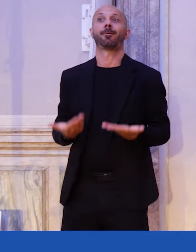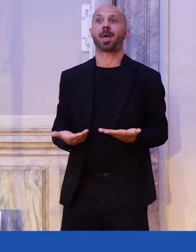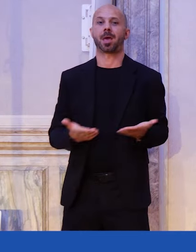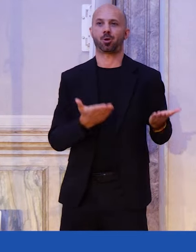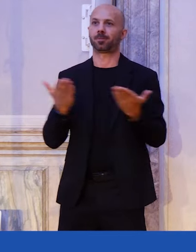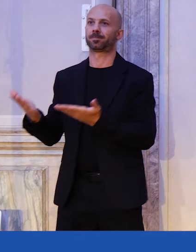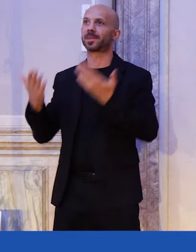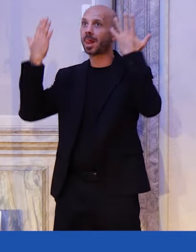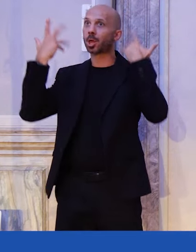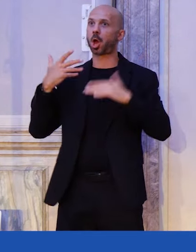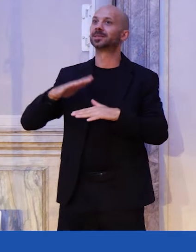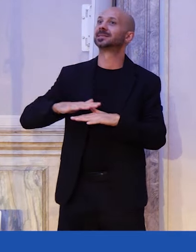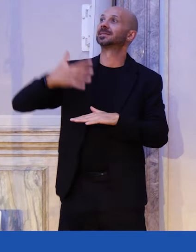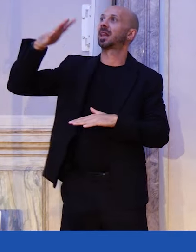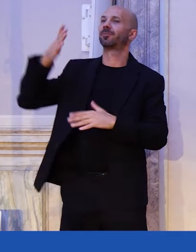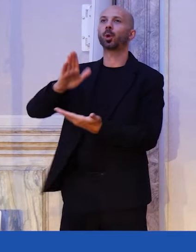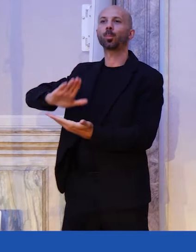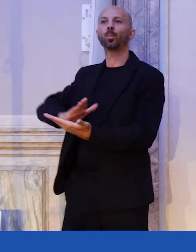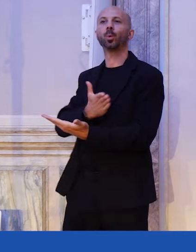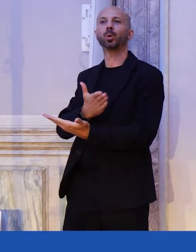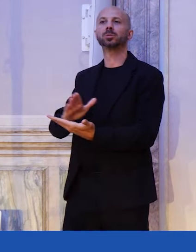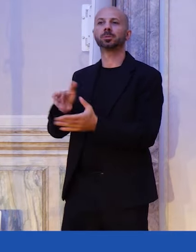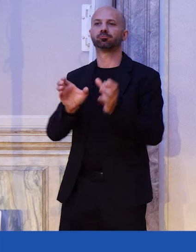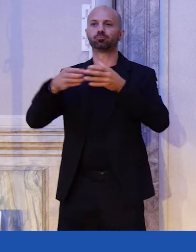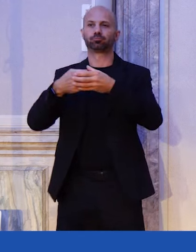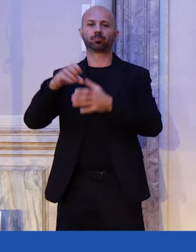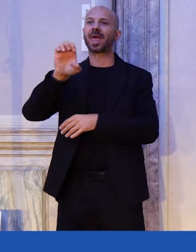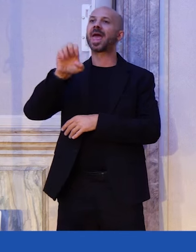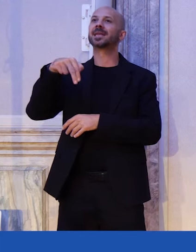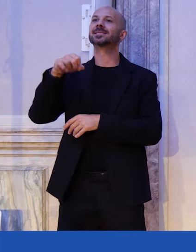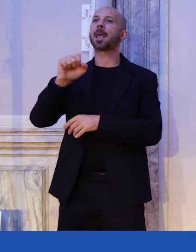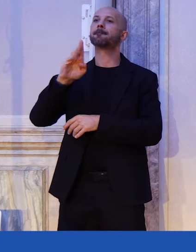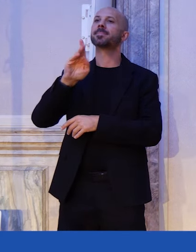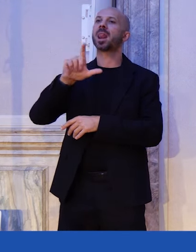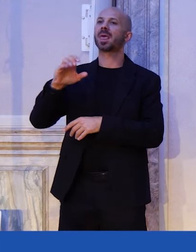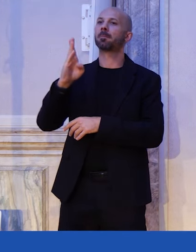silver lion of La mus